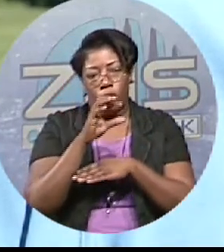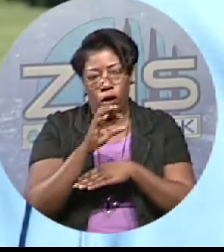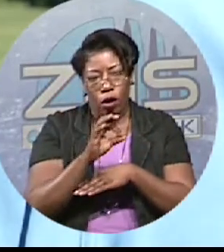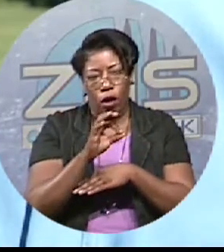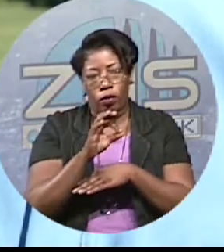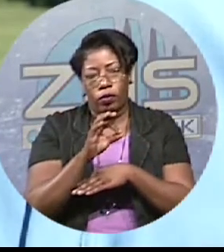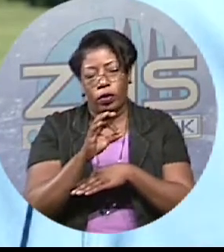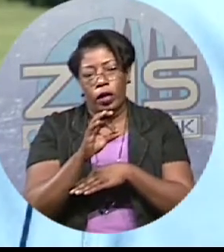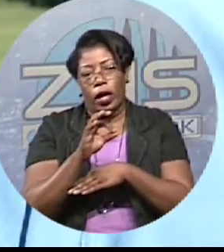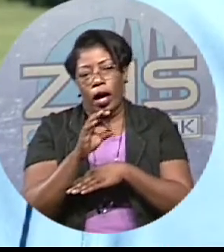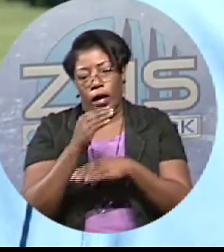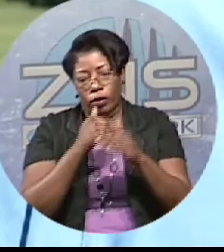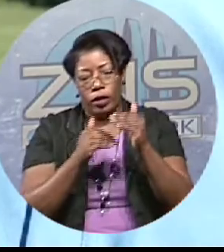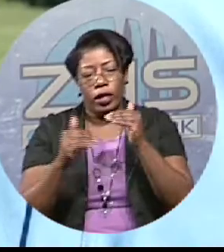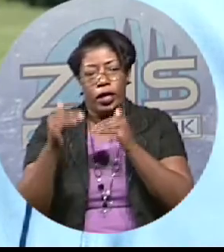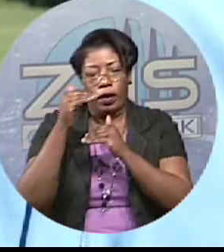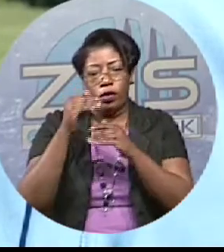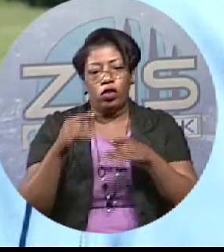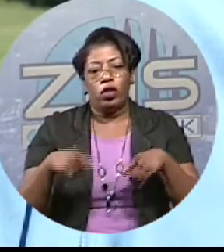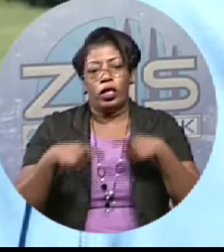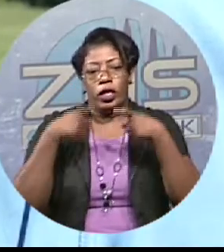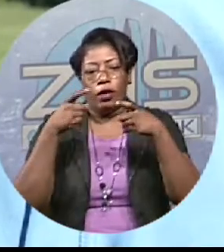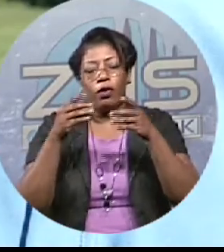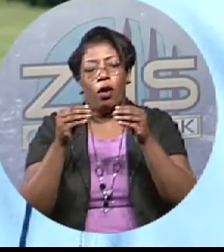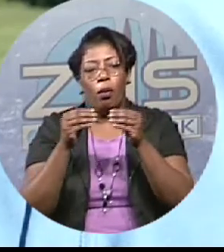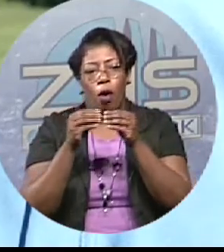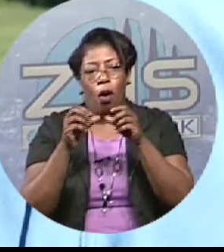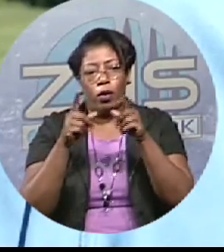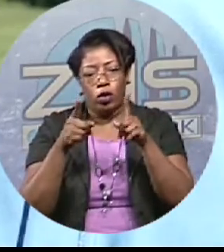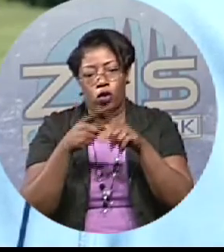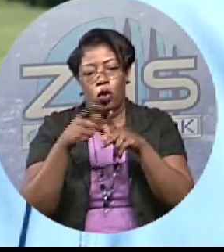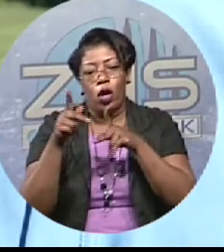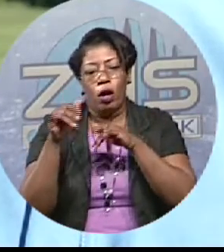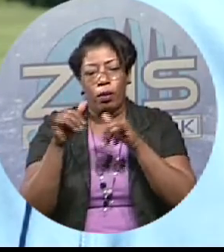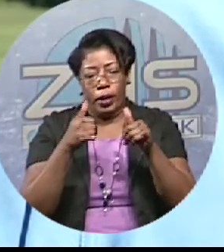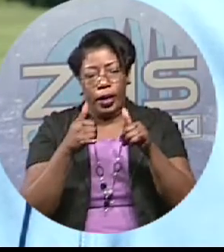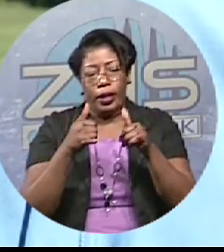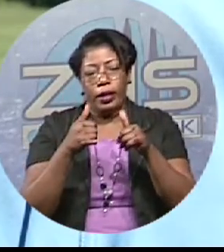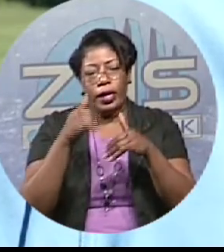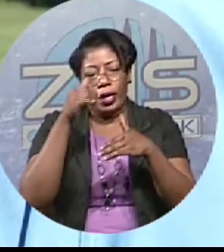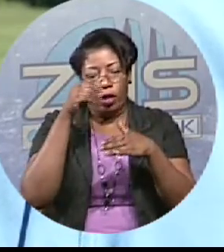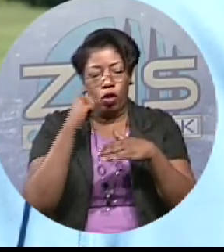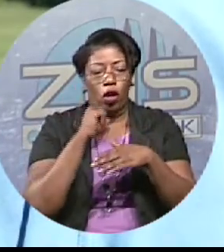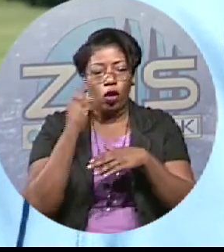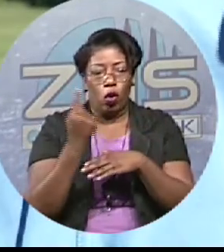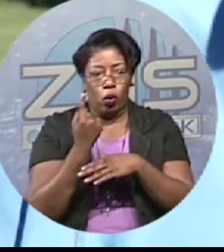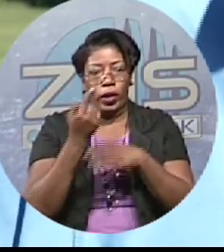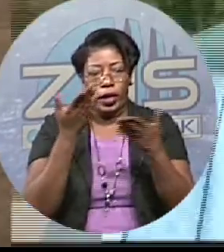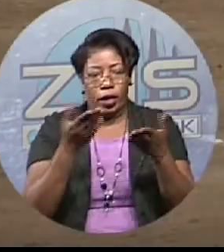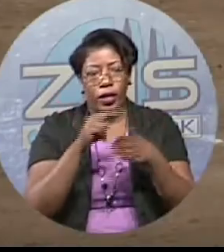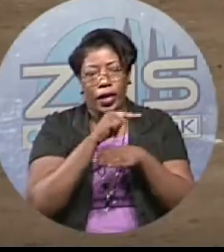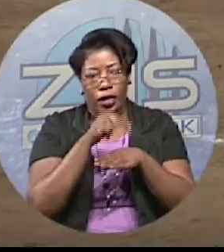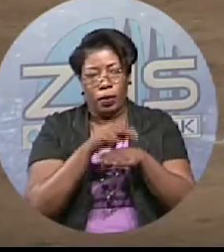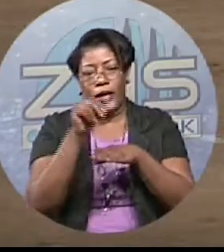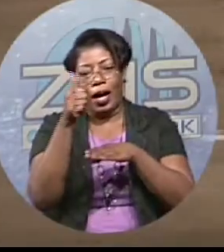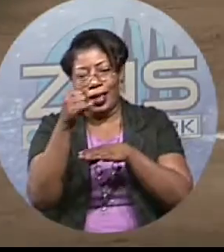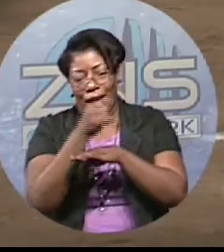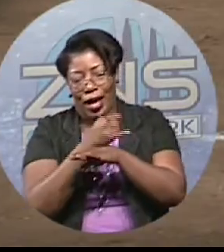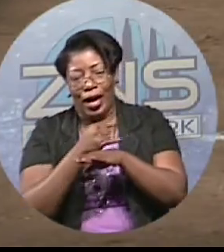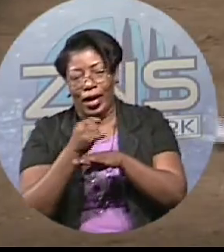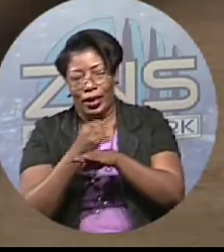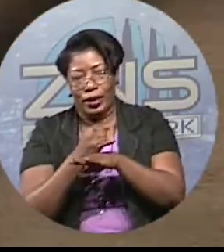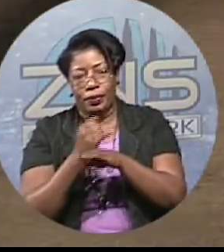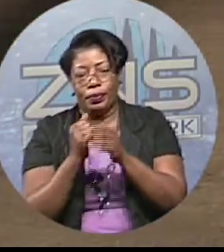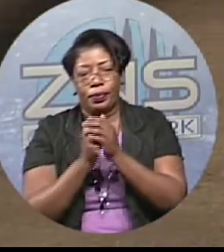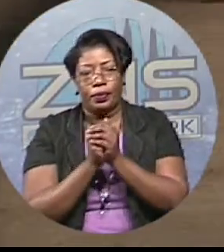the level and give more people the opportunity to play, not only in Nassau, but in the other islands as well. Newly elected